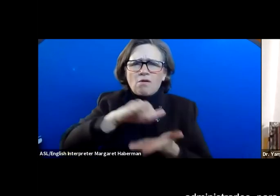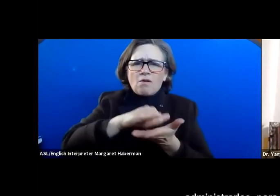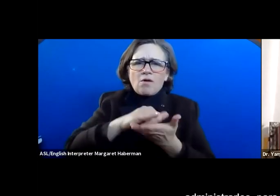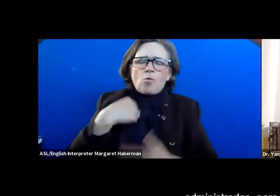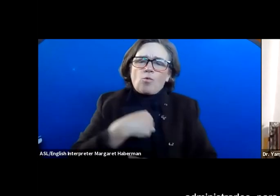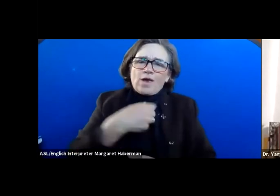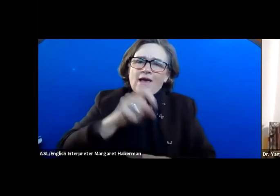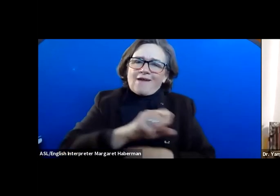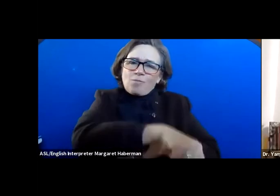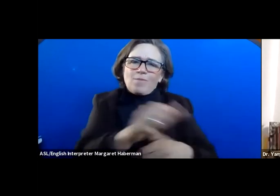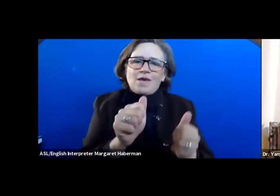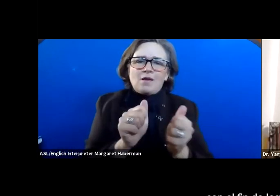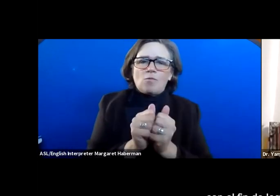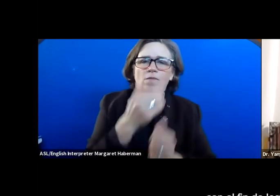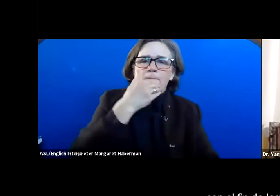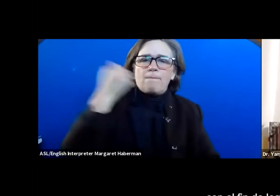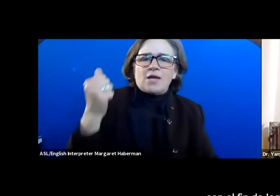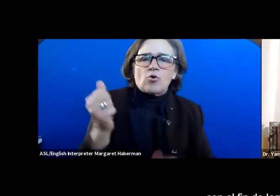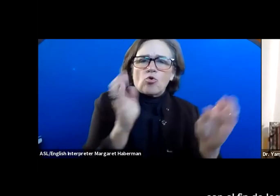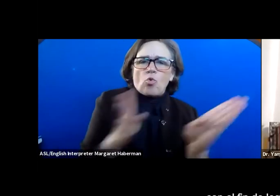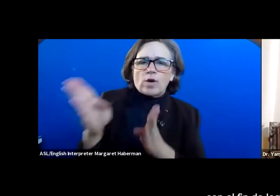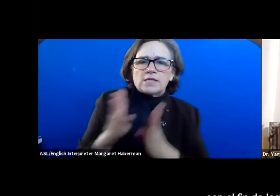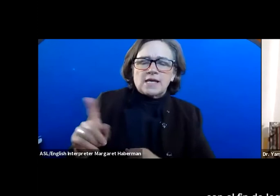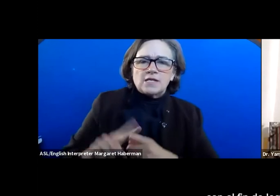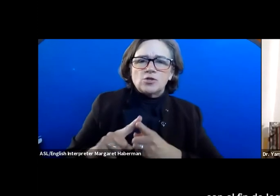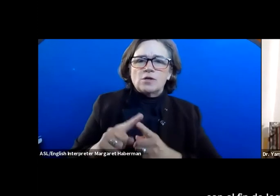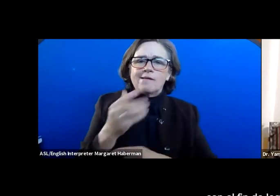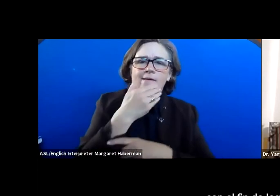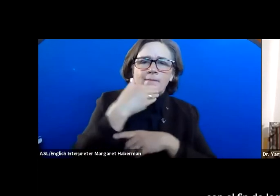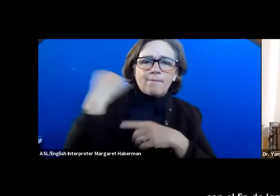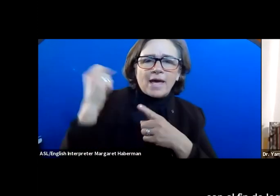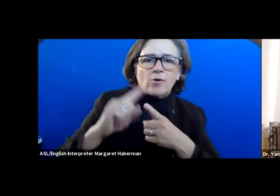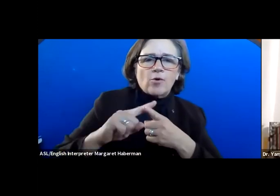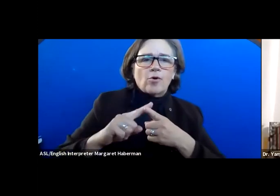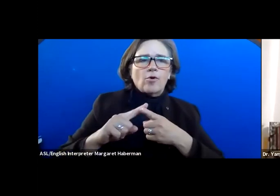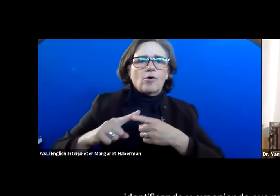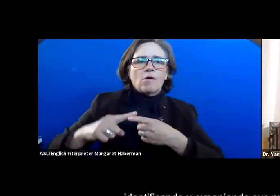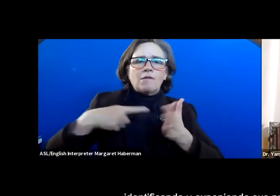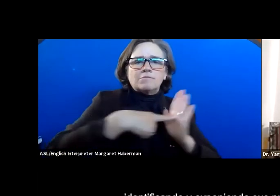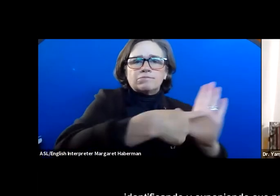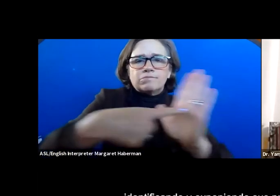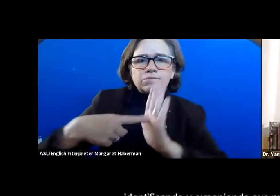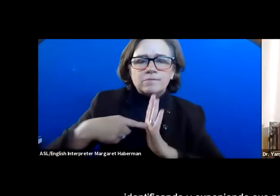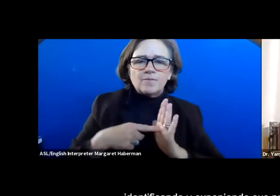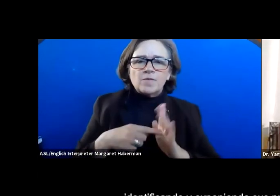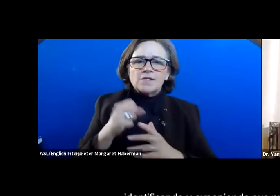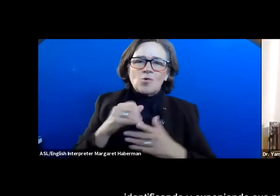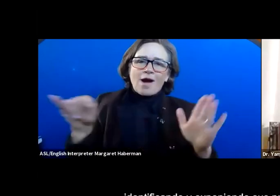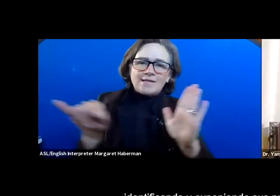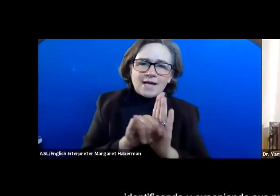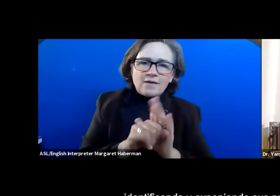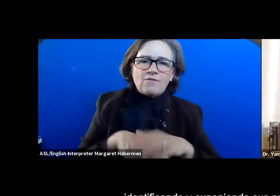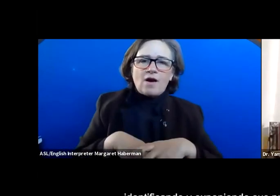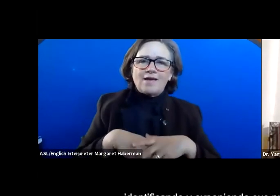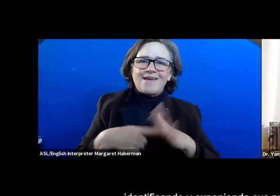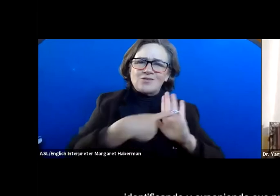out-organize them, in order to out-legitimize them by identifying and